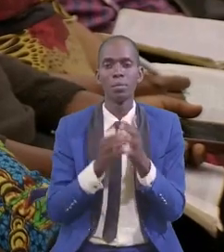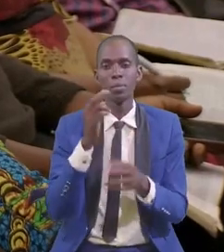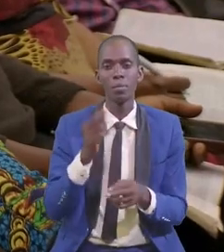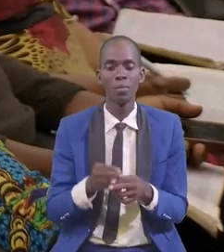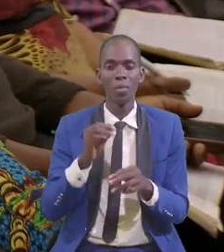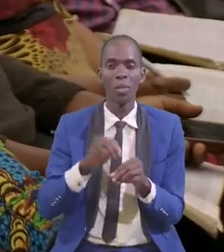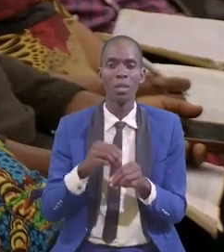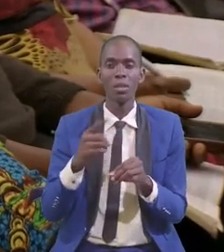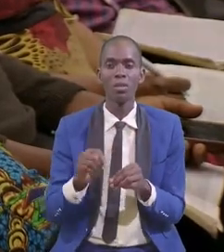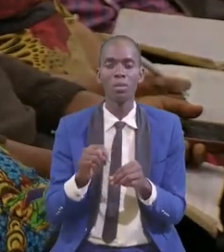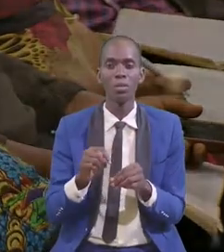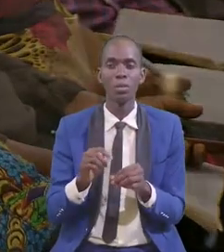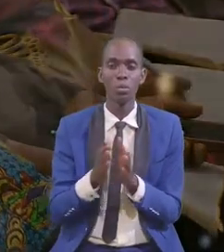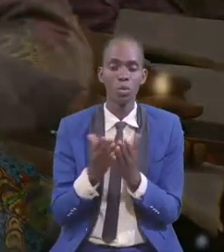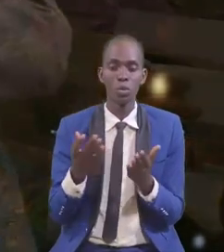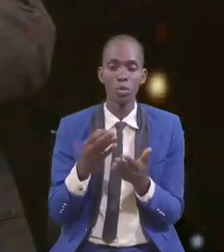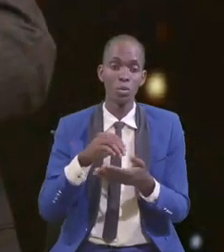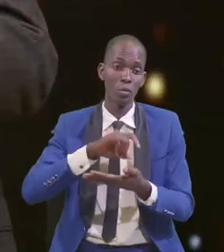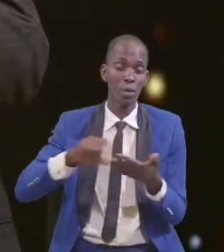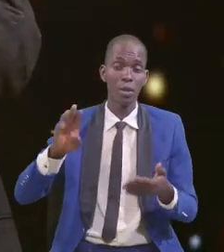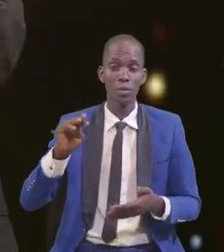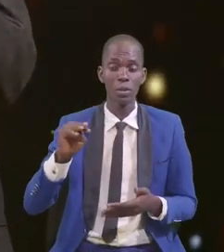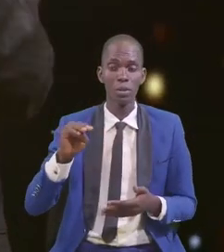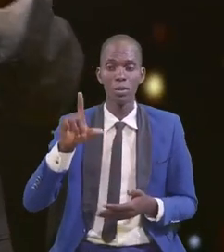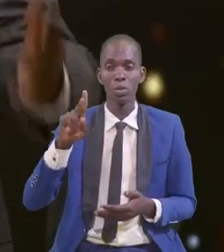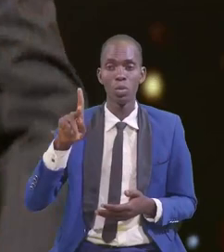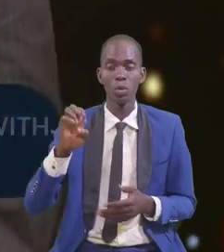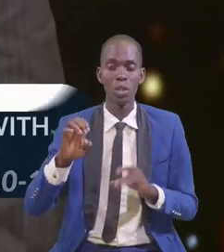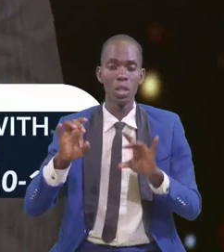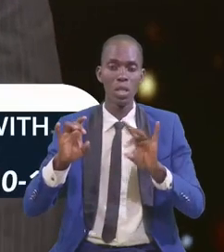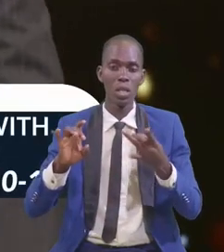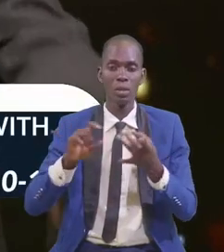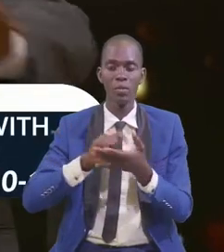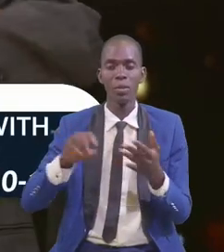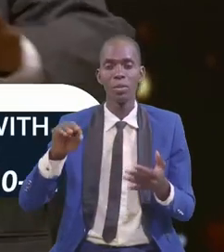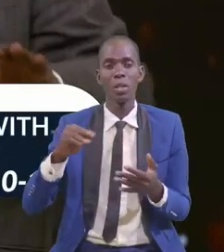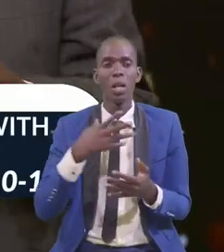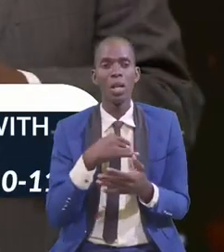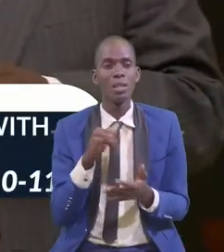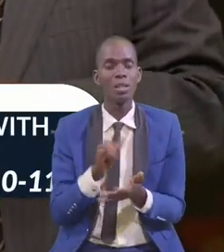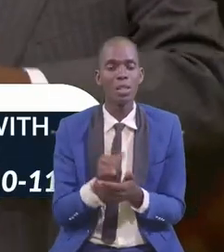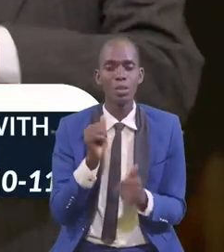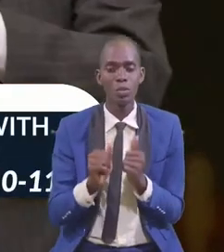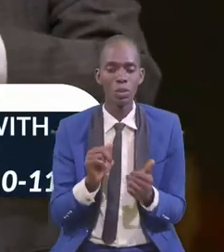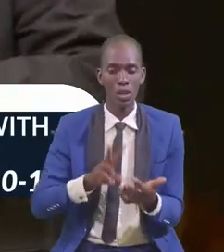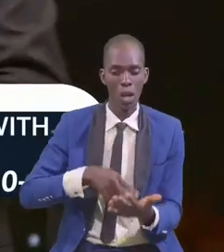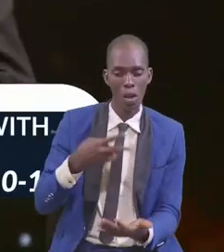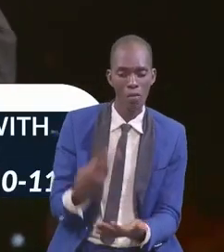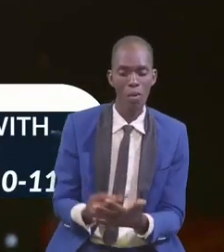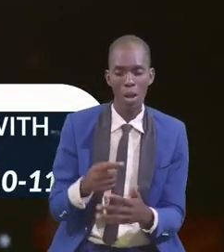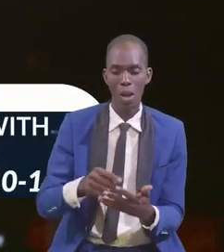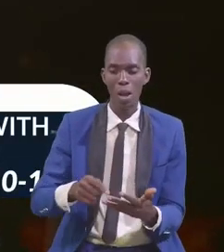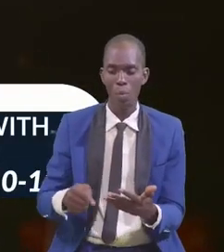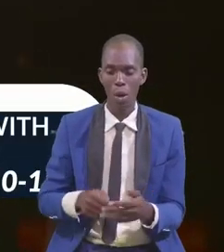us in verse 14. In verse 14, and that which fell among thorns are